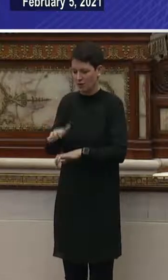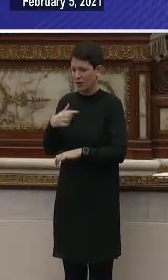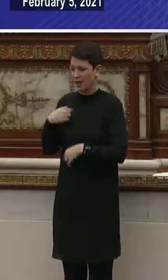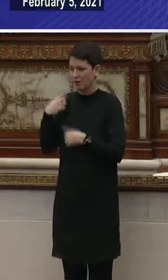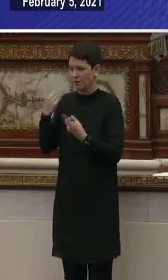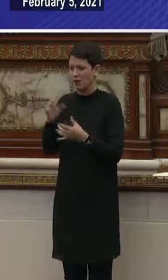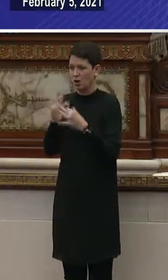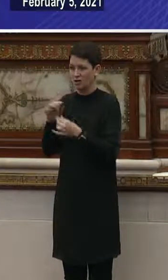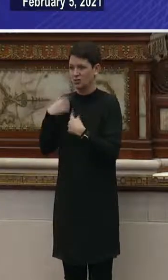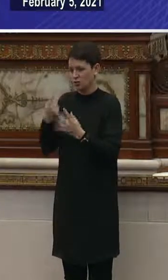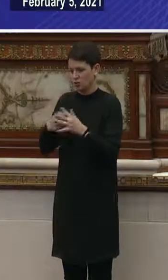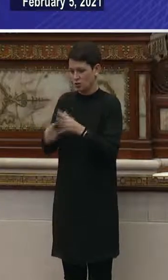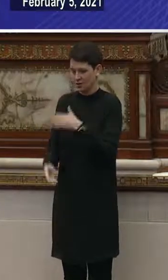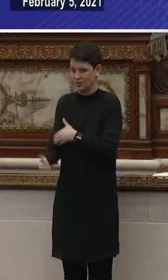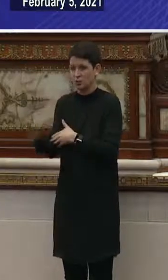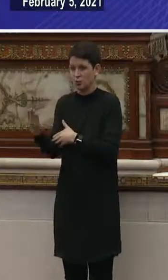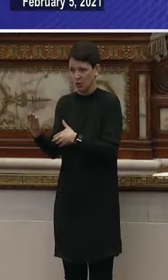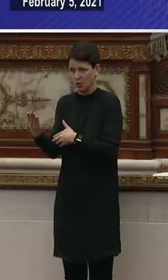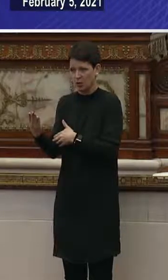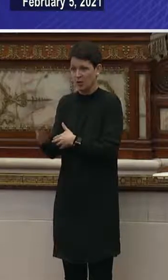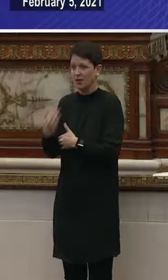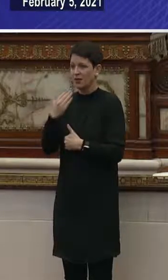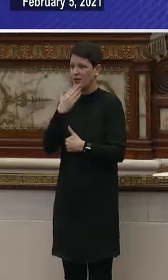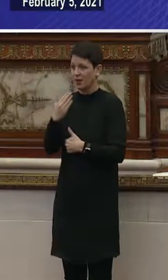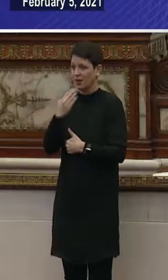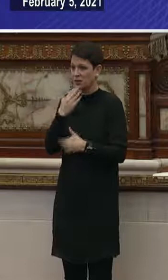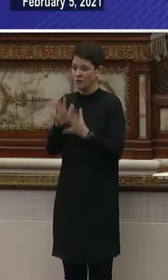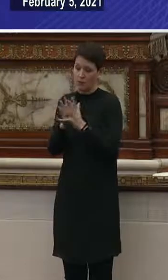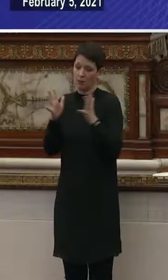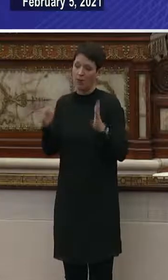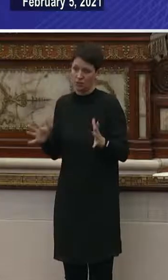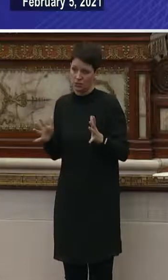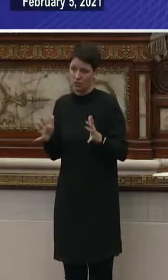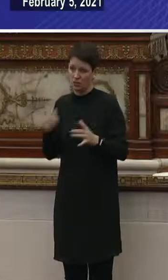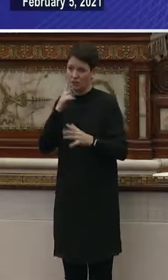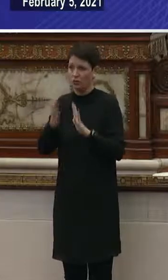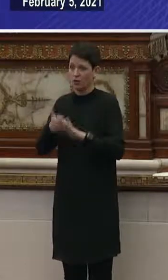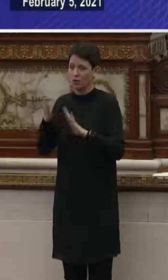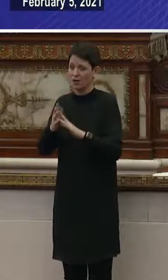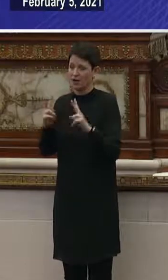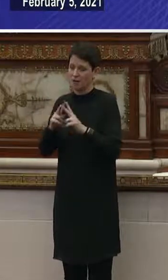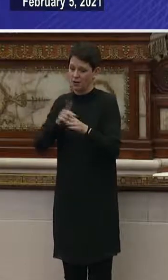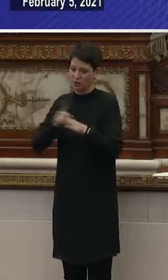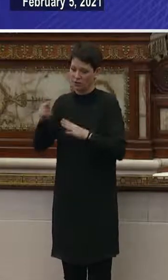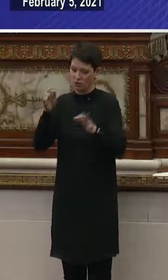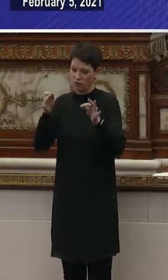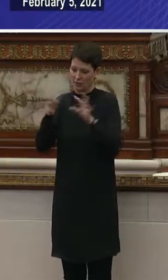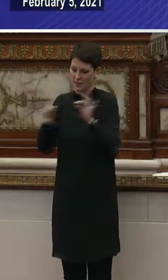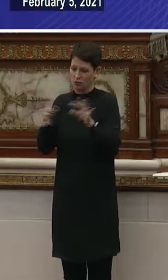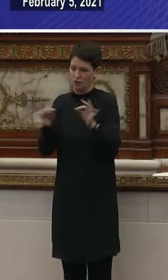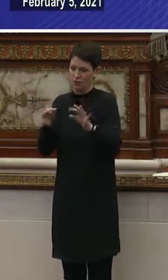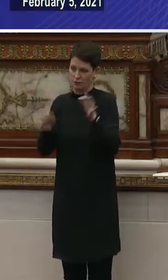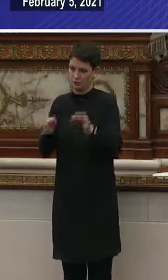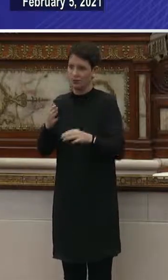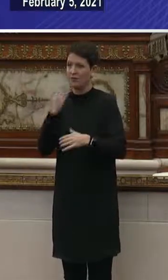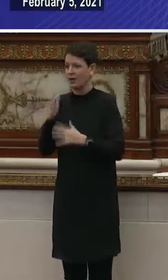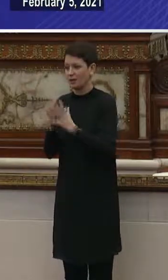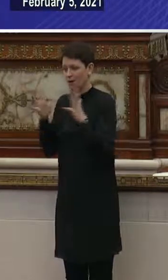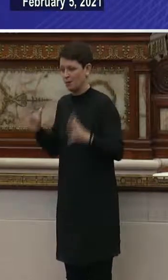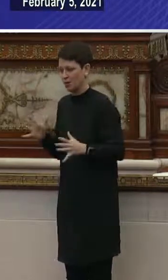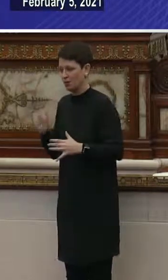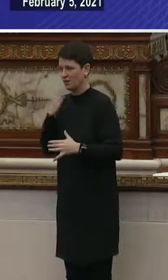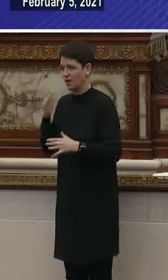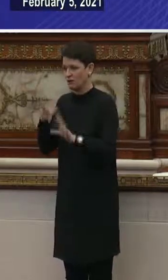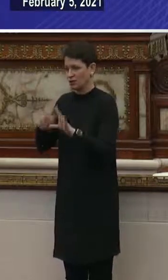on since you started this morning. Thank you so very much for running a very professional hearing. Thank you very much. Thank you for